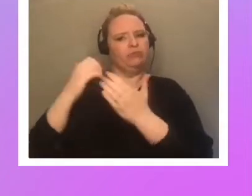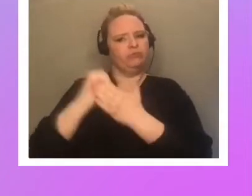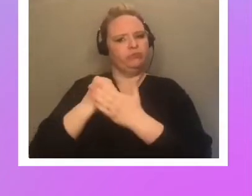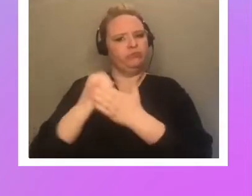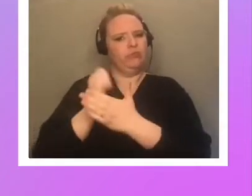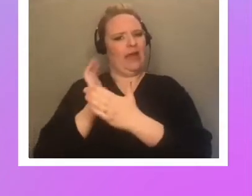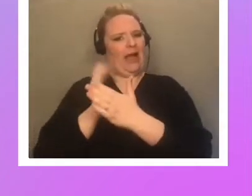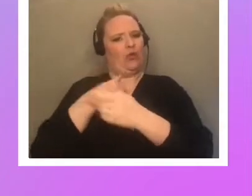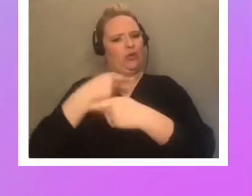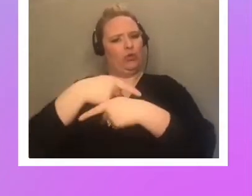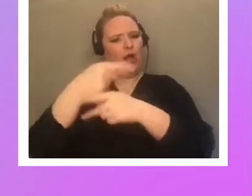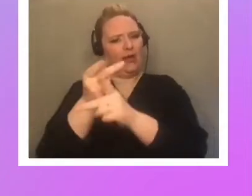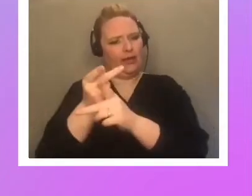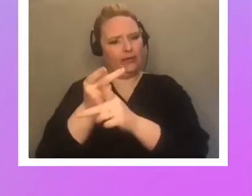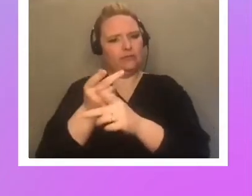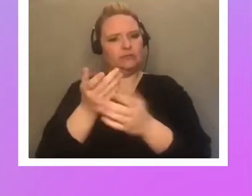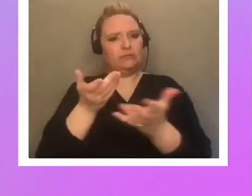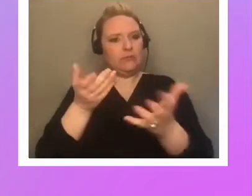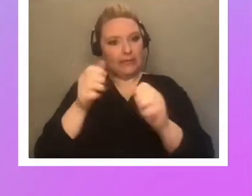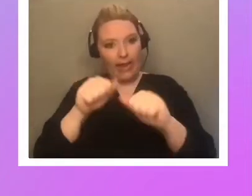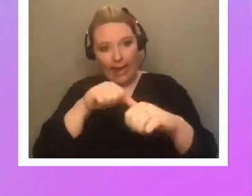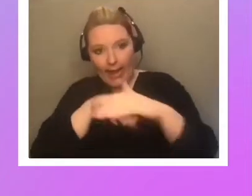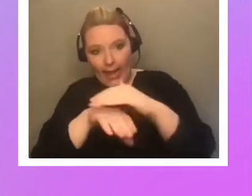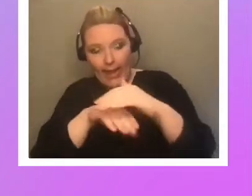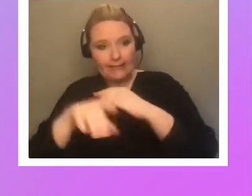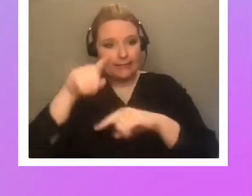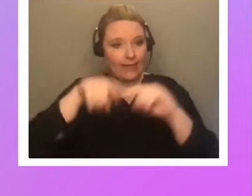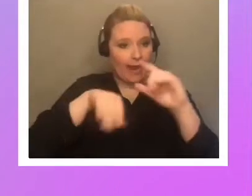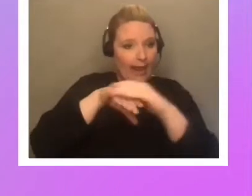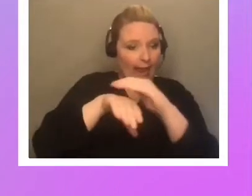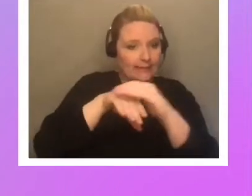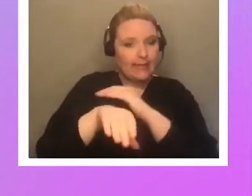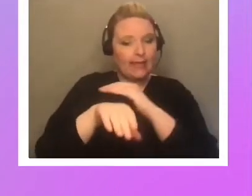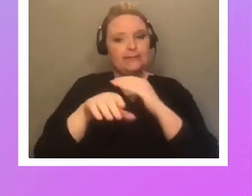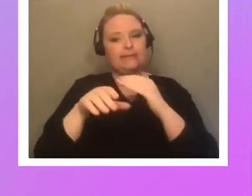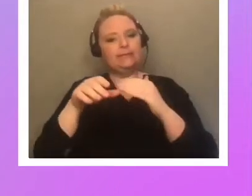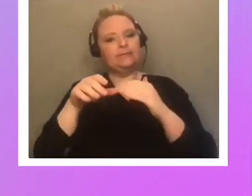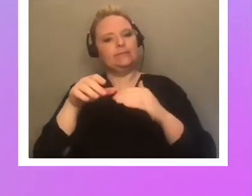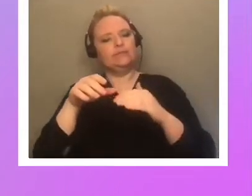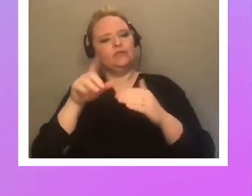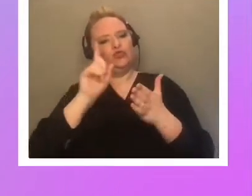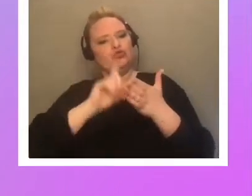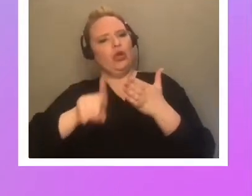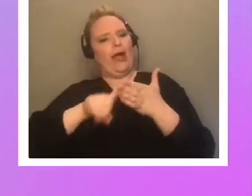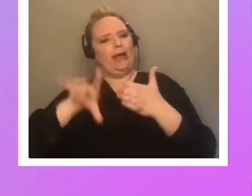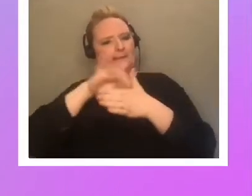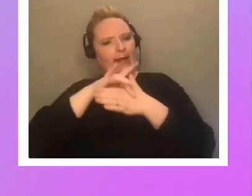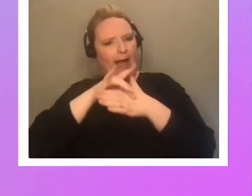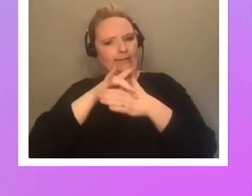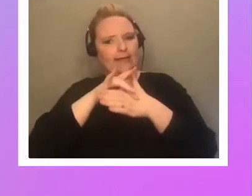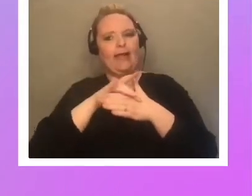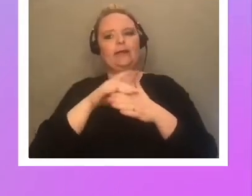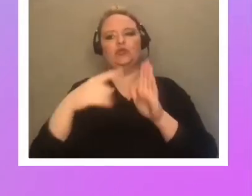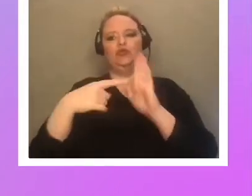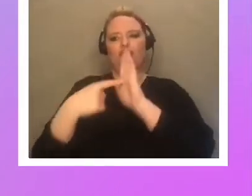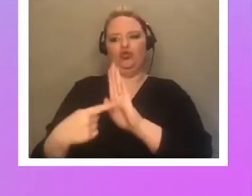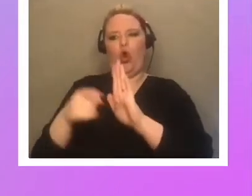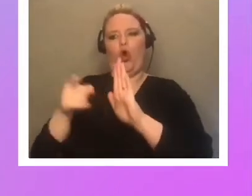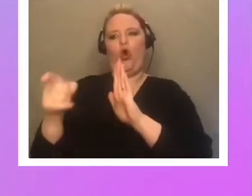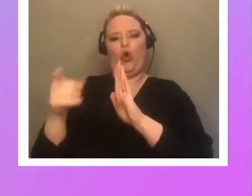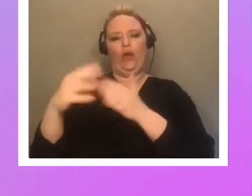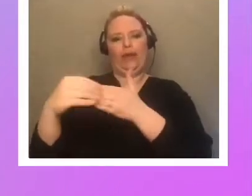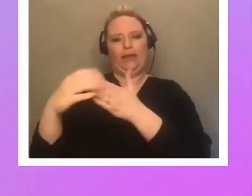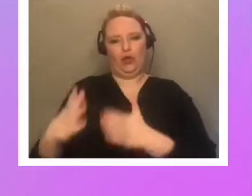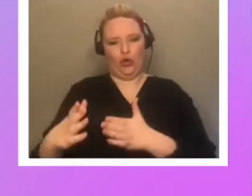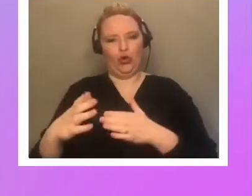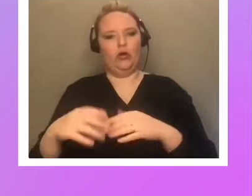not use uh, existing content, and let them see this, because in the end,